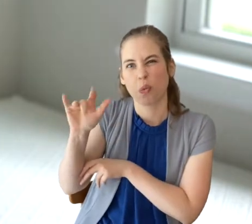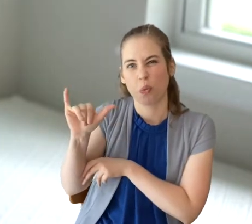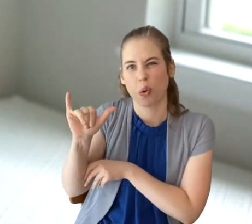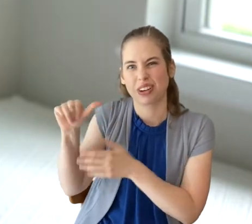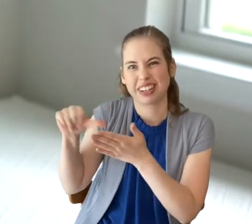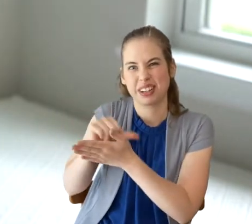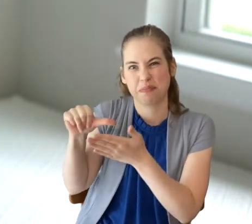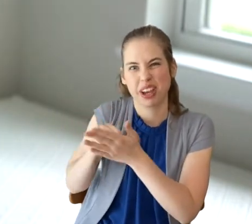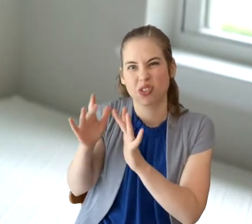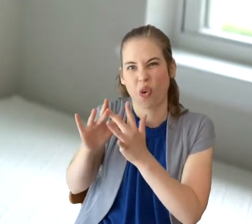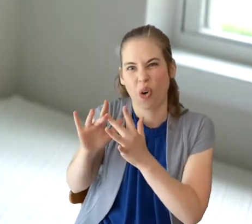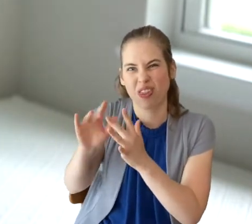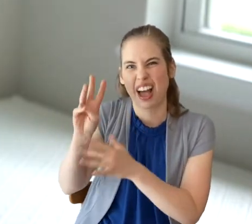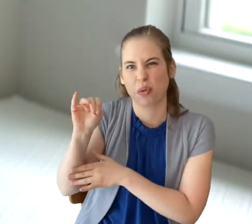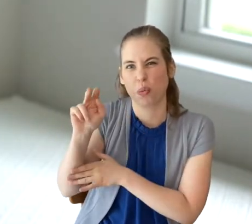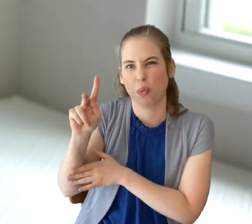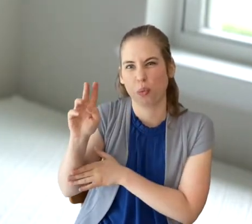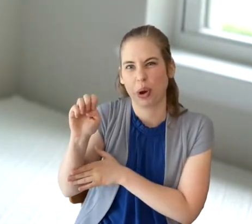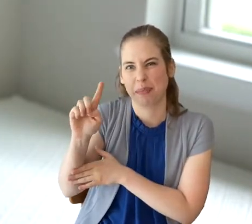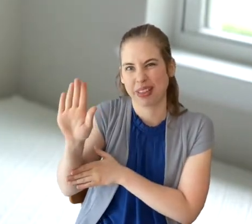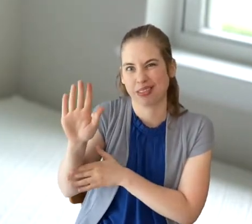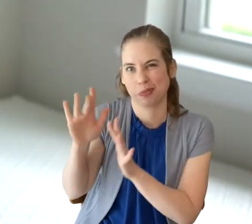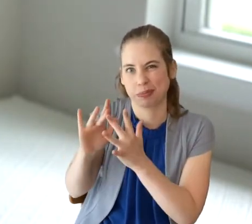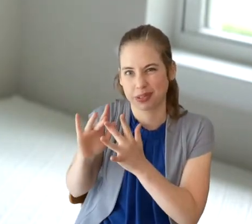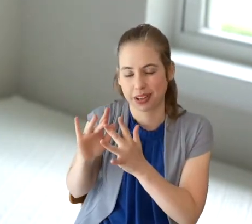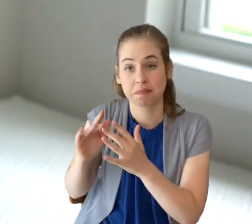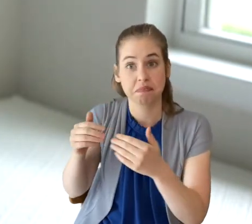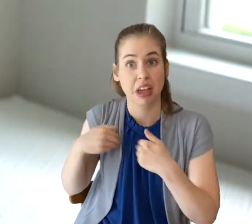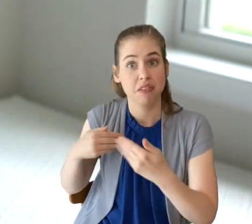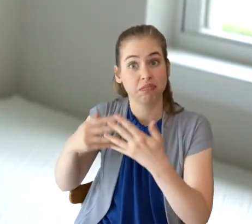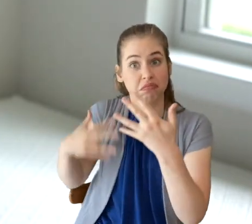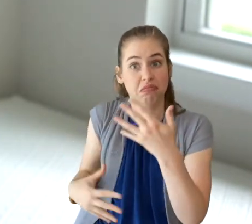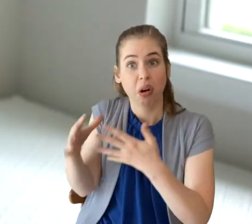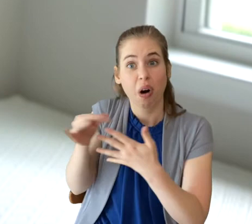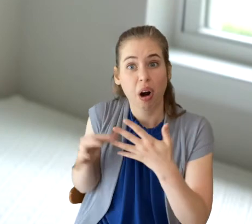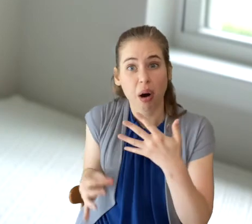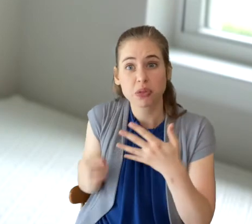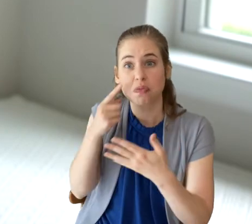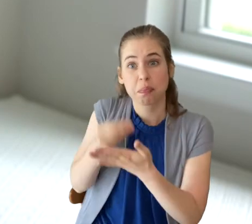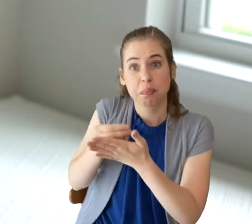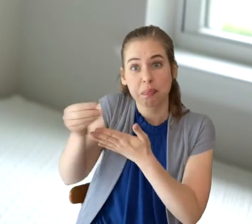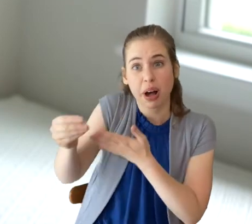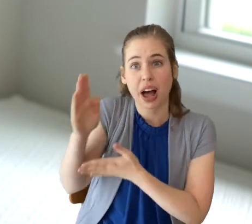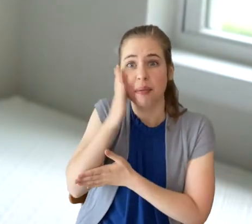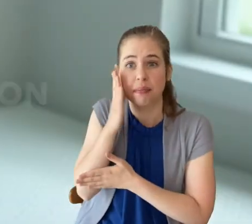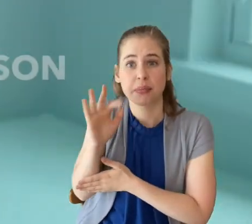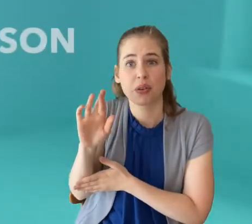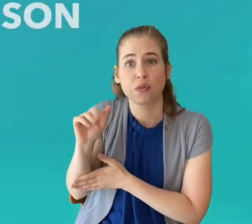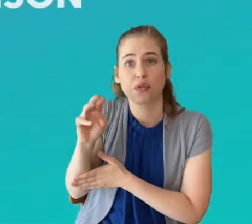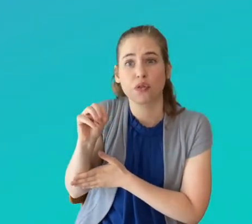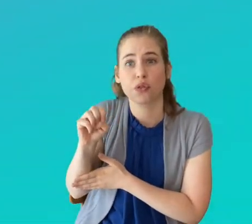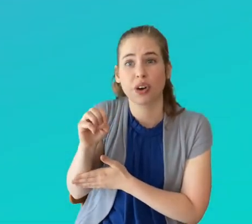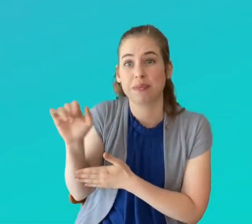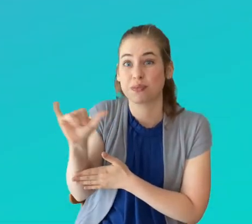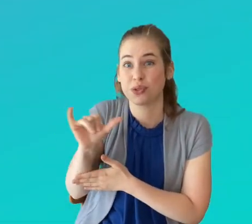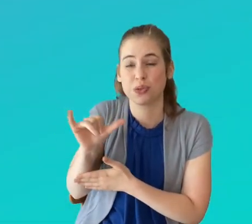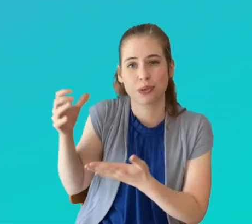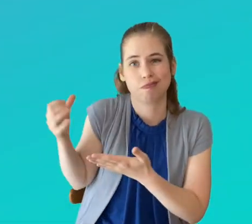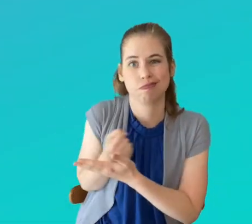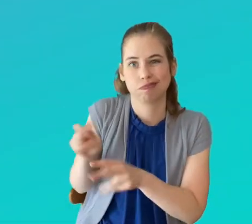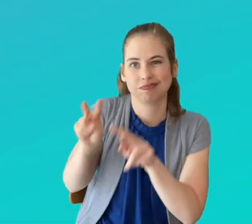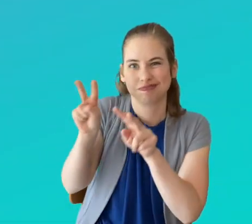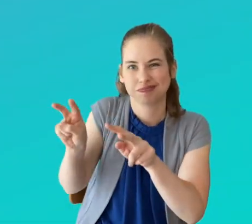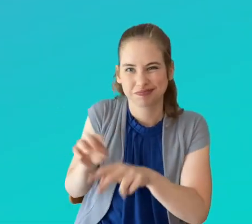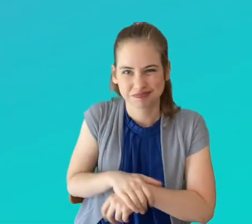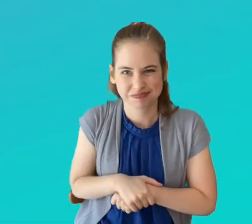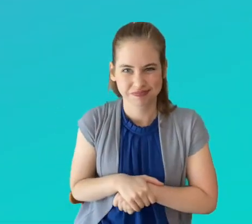information. WinkBed's does offer a great selection of bed frames as well, so head over to their website to check them out.